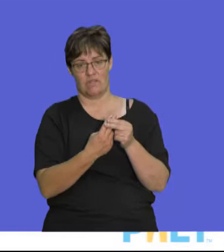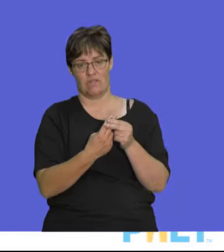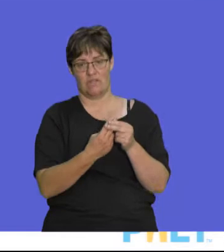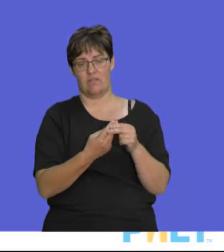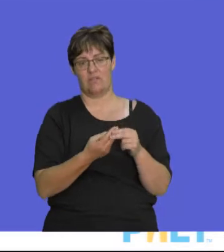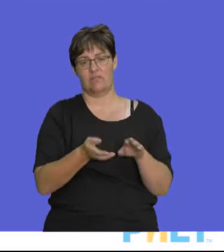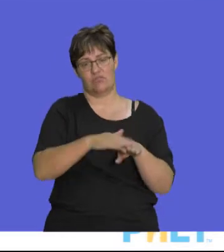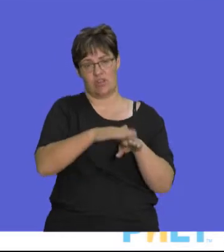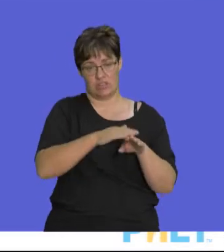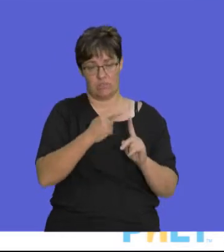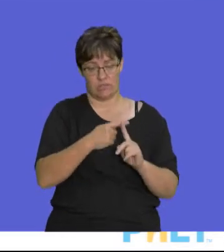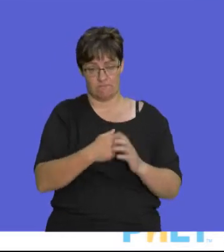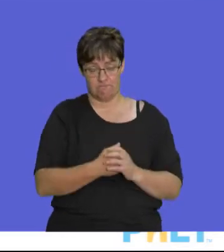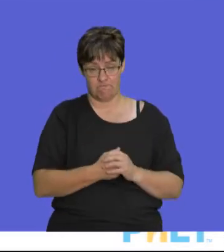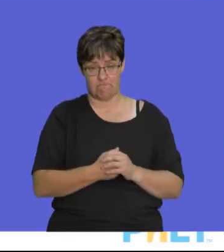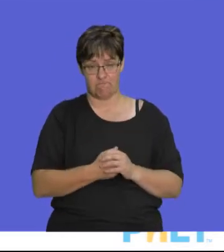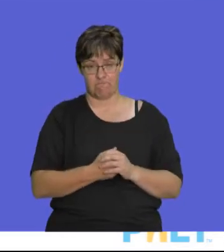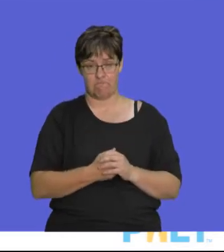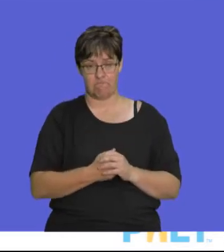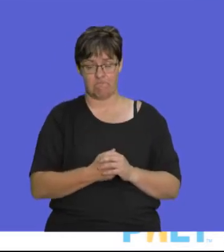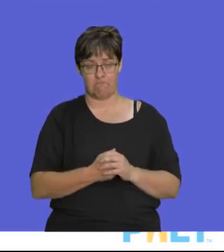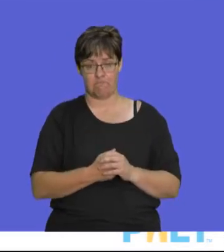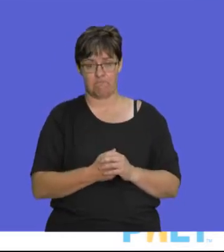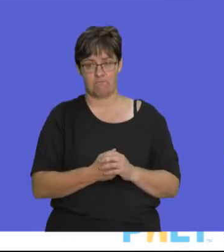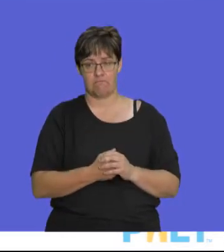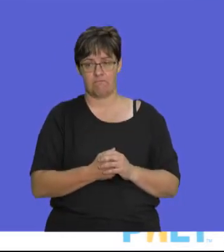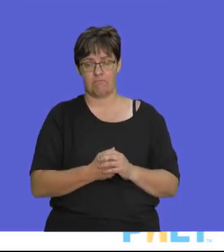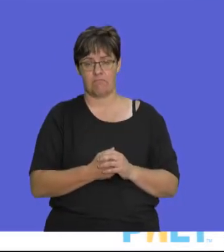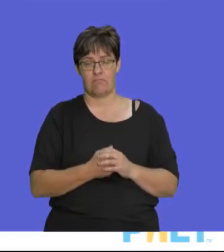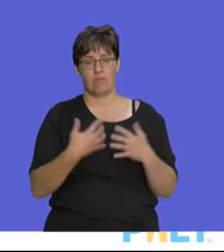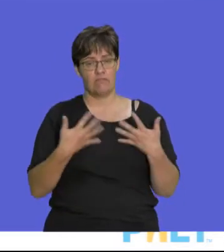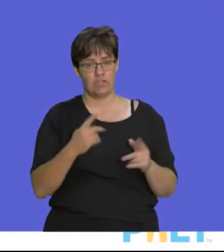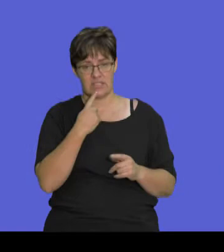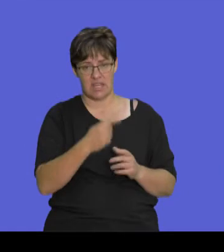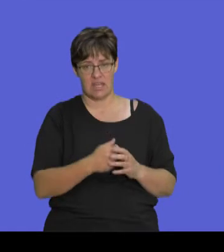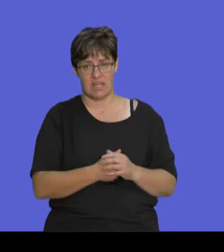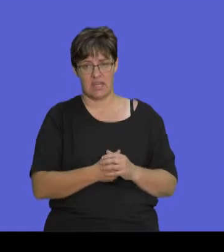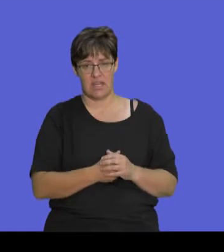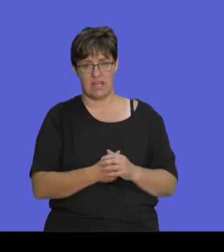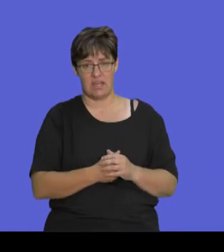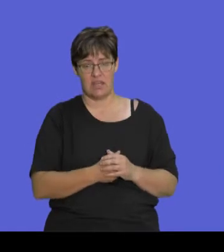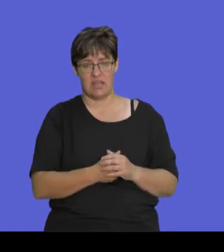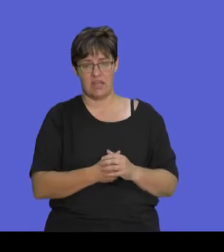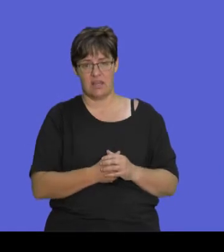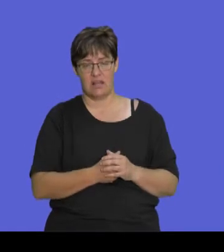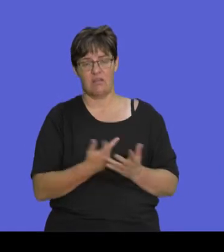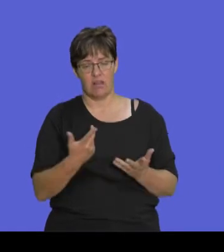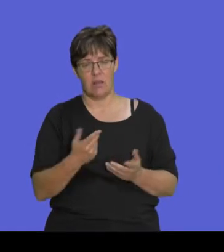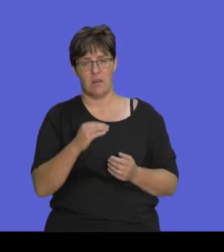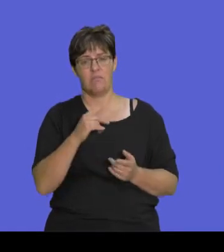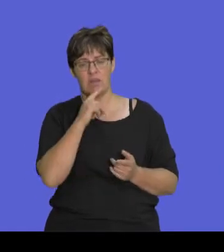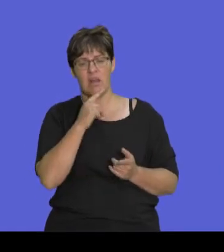that unit positive charge, right? Okay. Having said that, I think it also